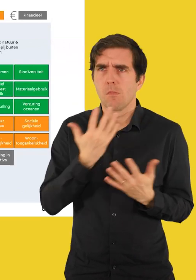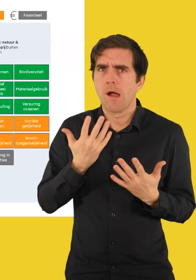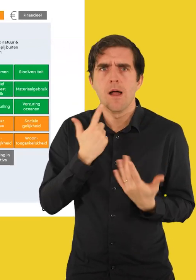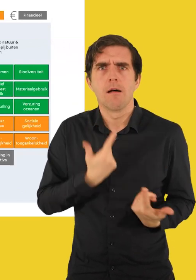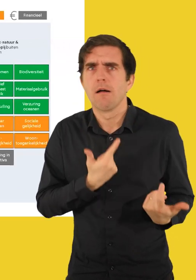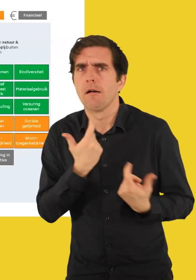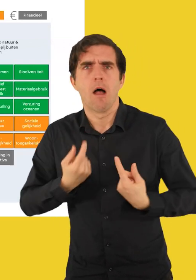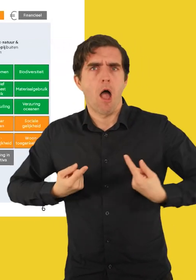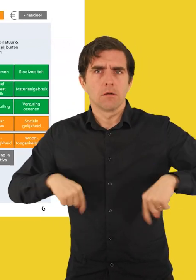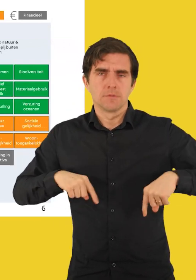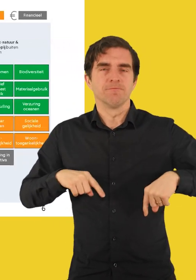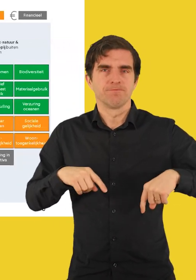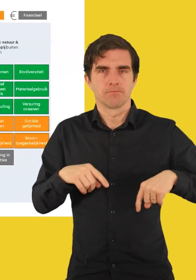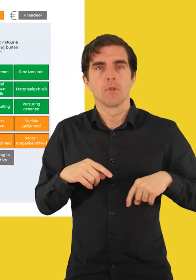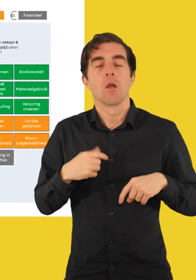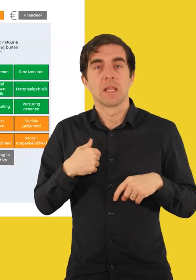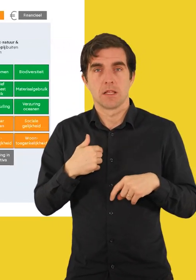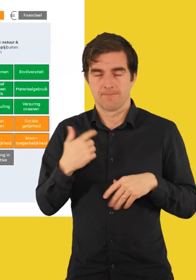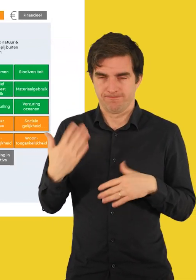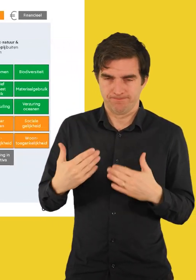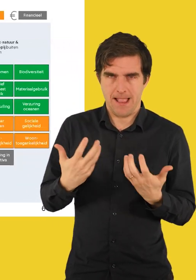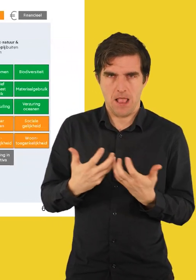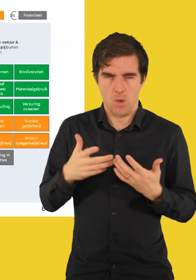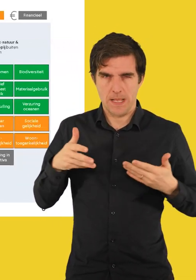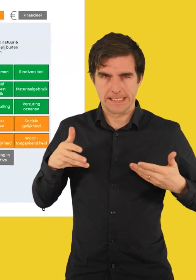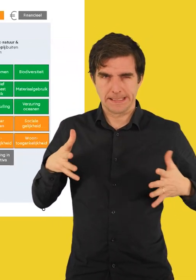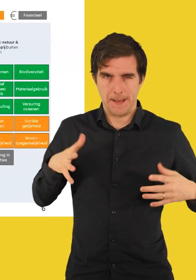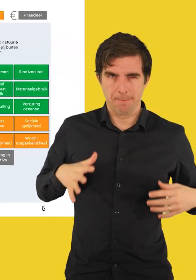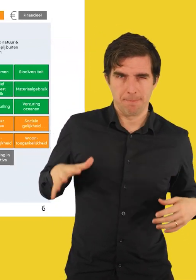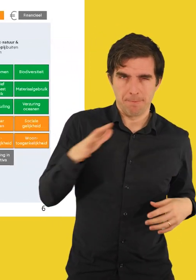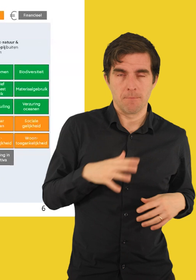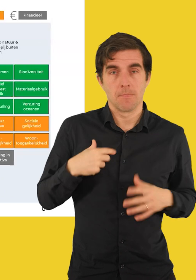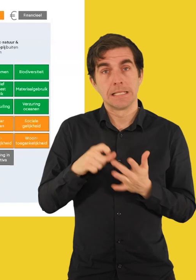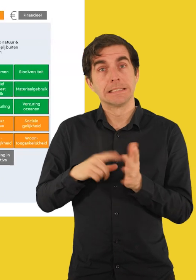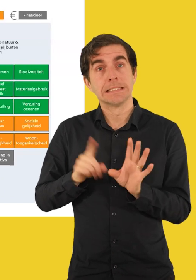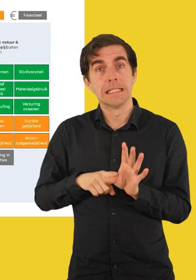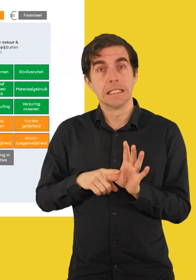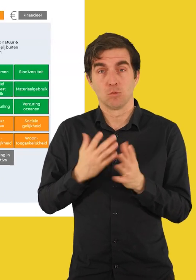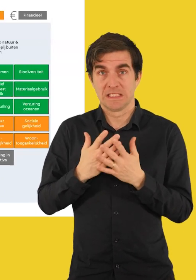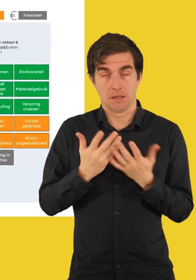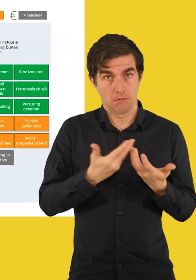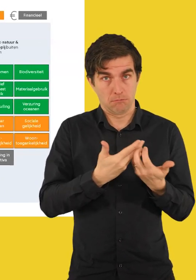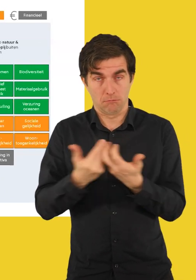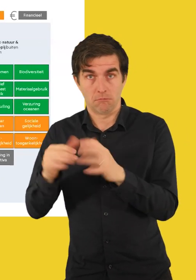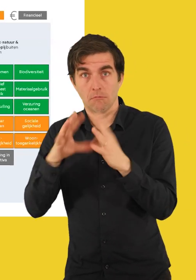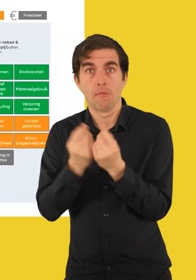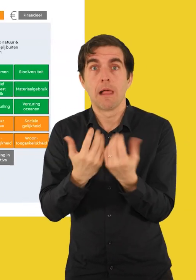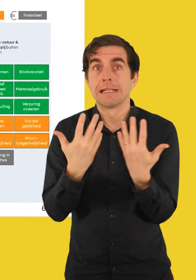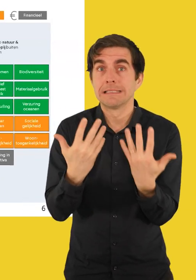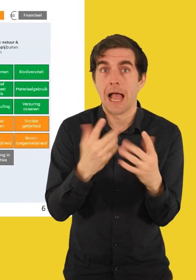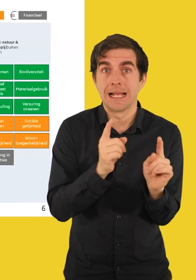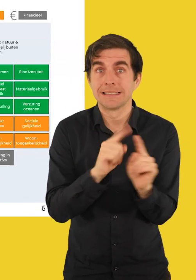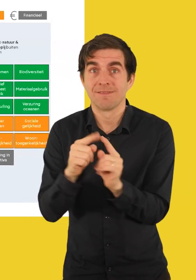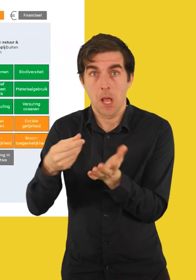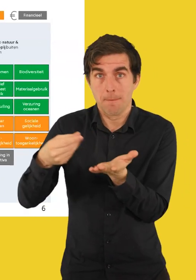us. So another way we are approaching this systemically is that, so our city is